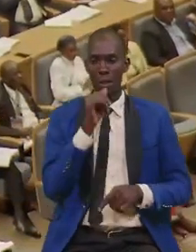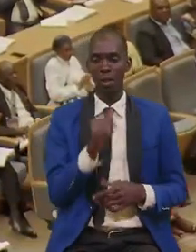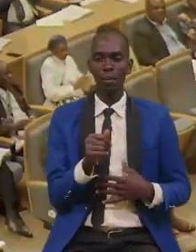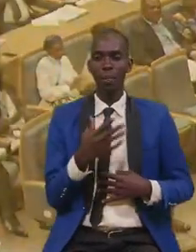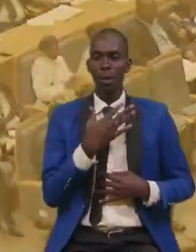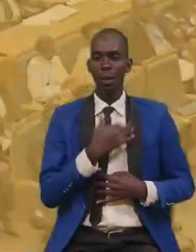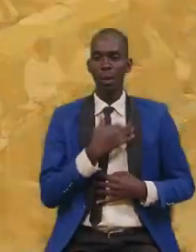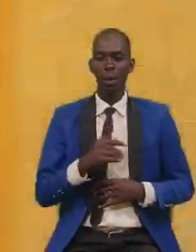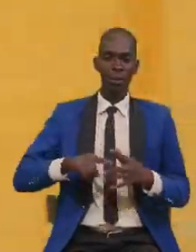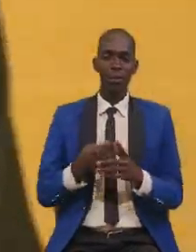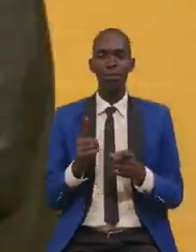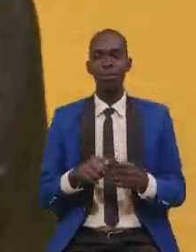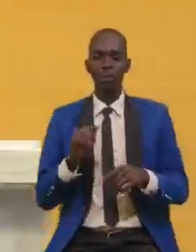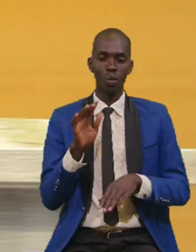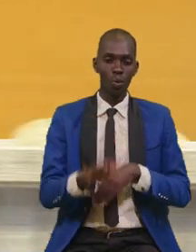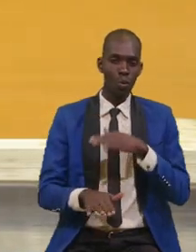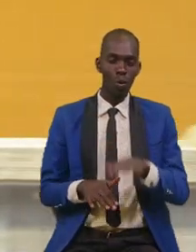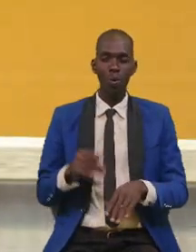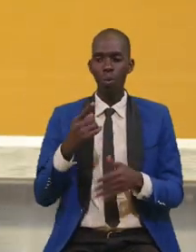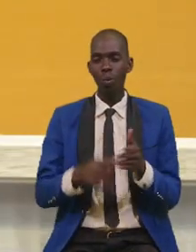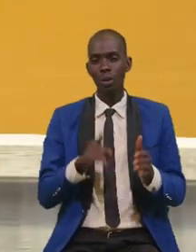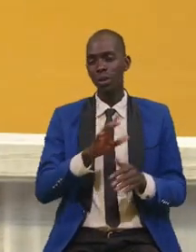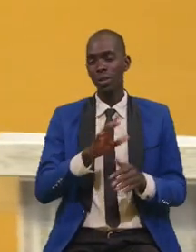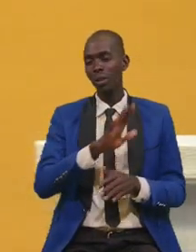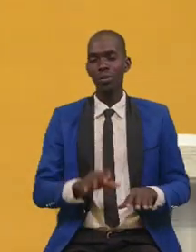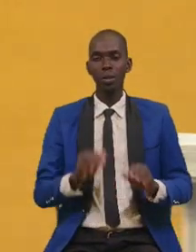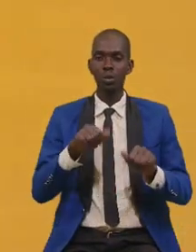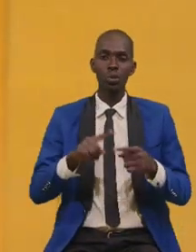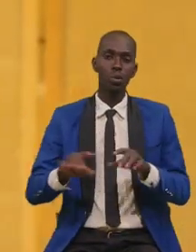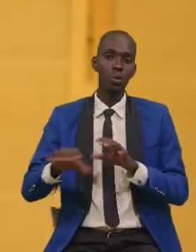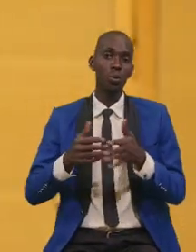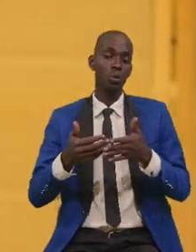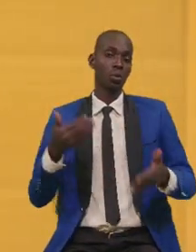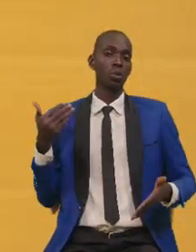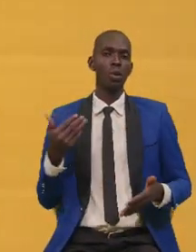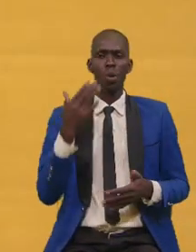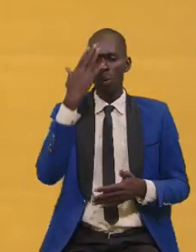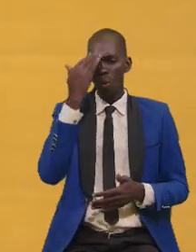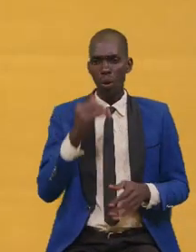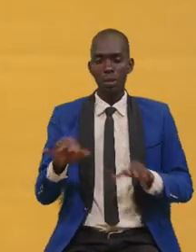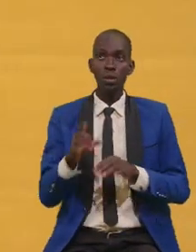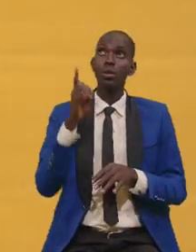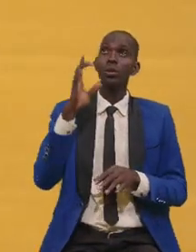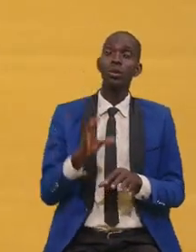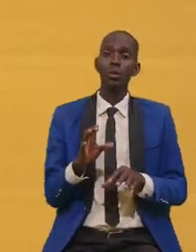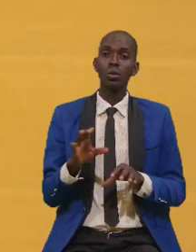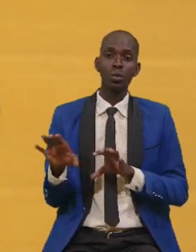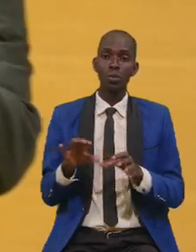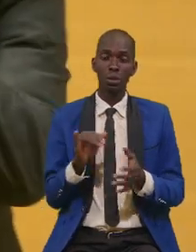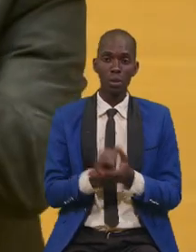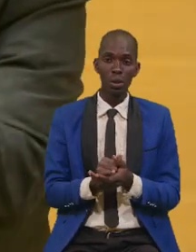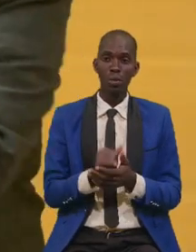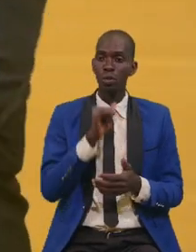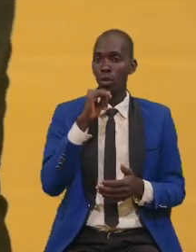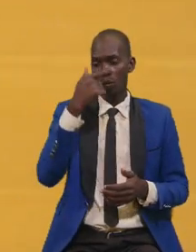never done before. Why did God do that? Not because of me. Who am I?